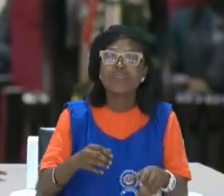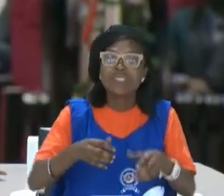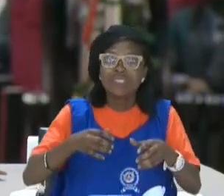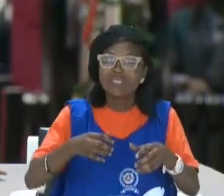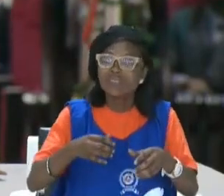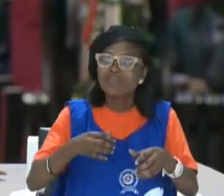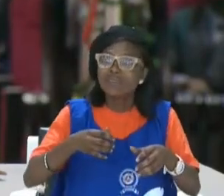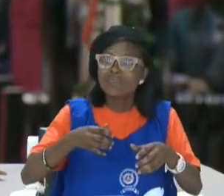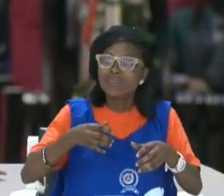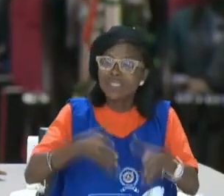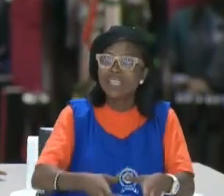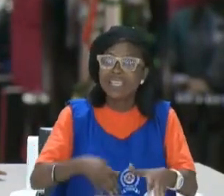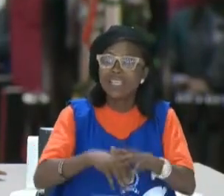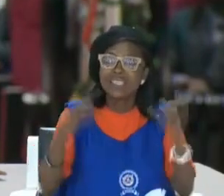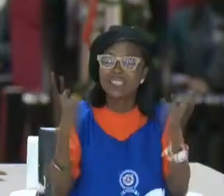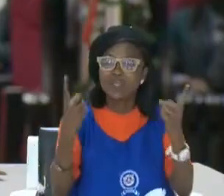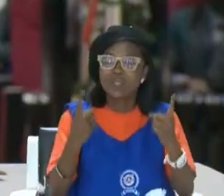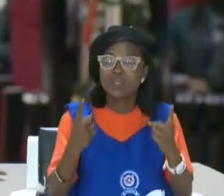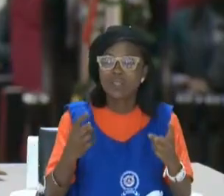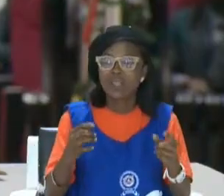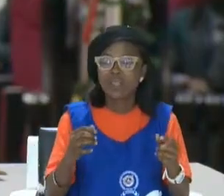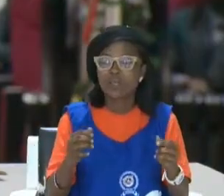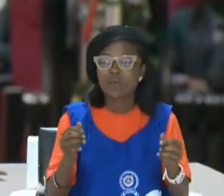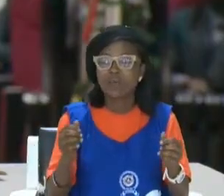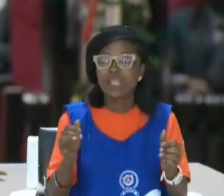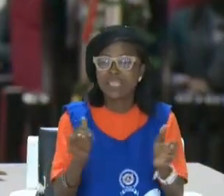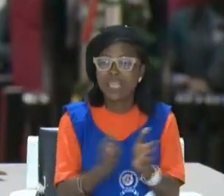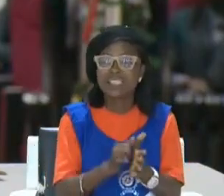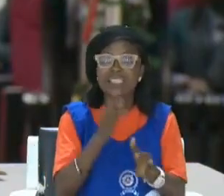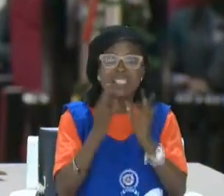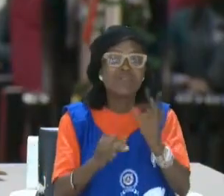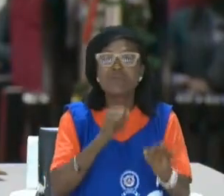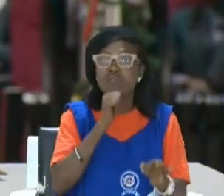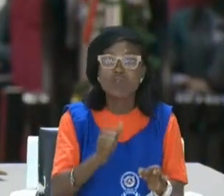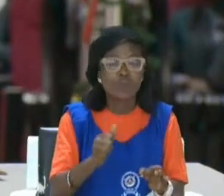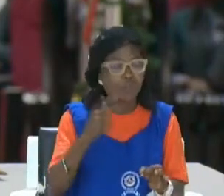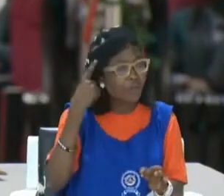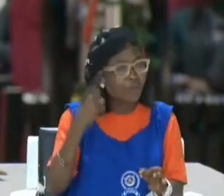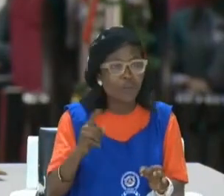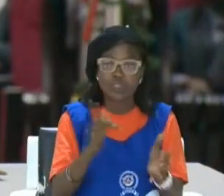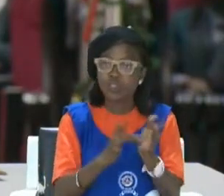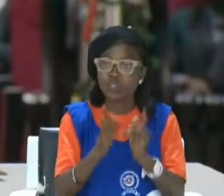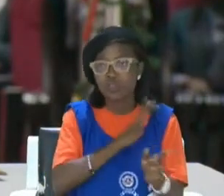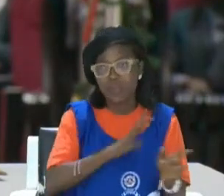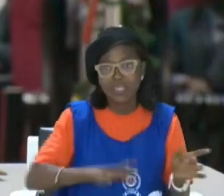that if I were Jesus Christ, I don't think I would save Adeboye.